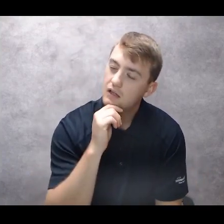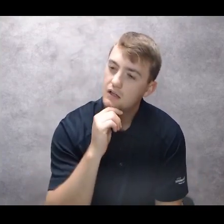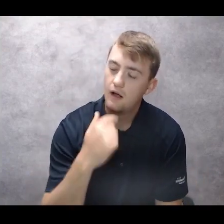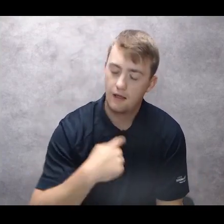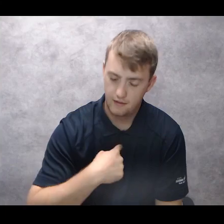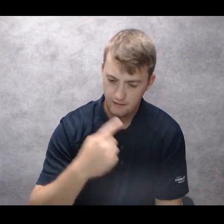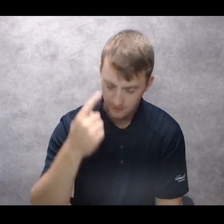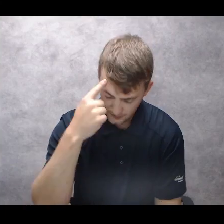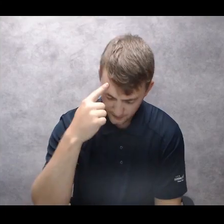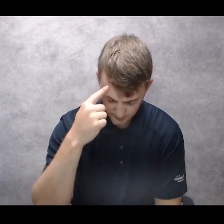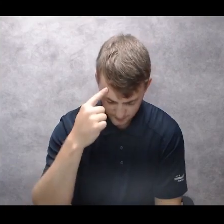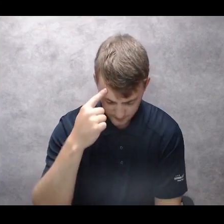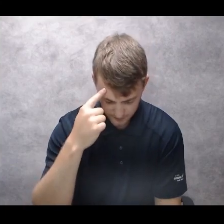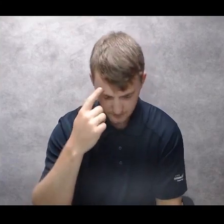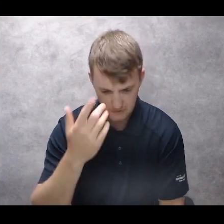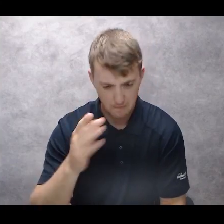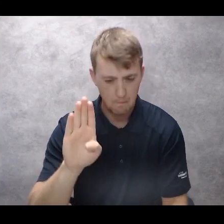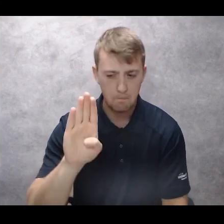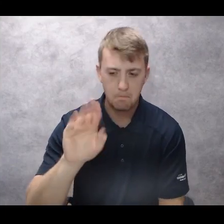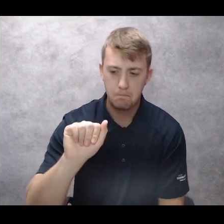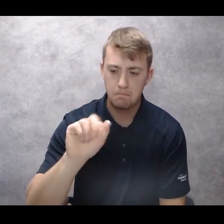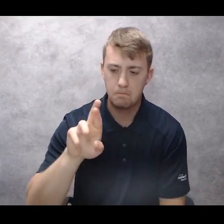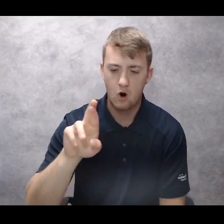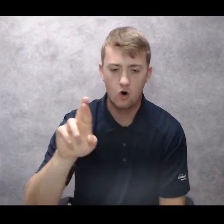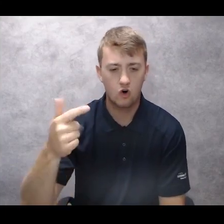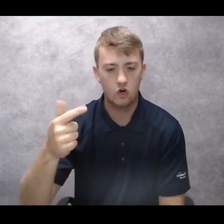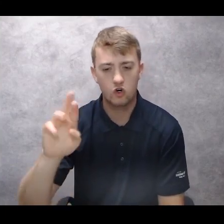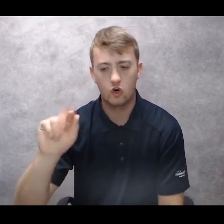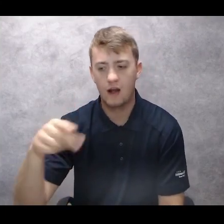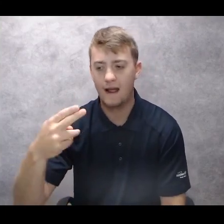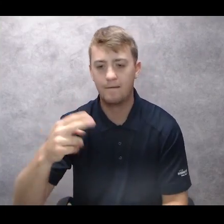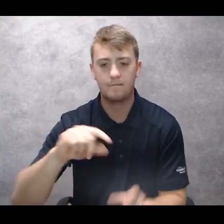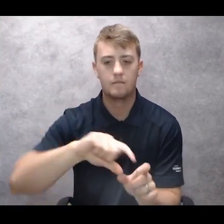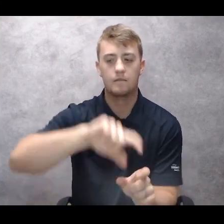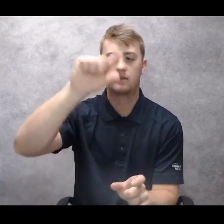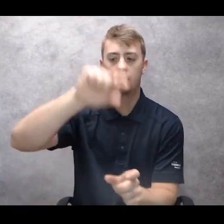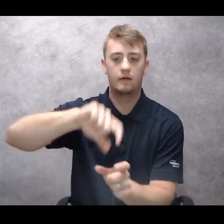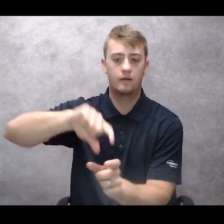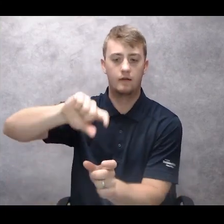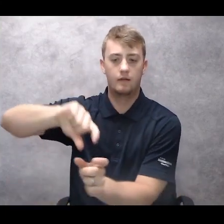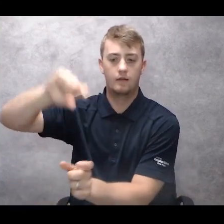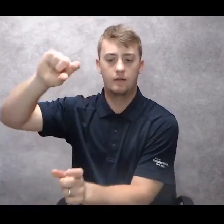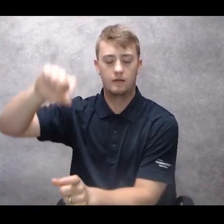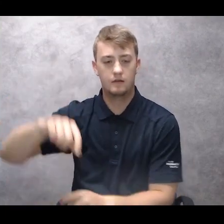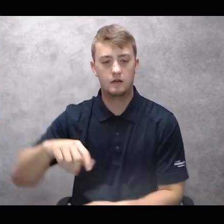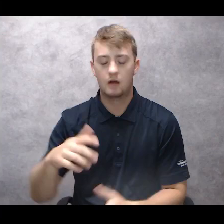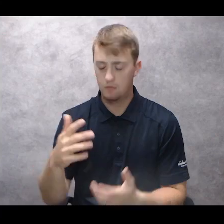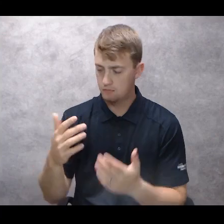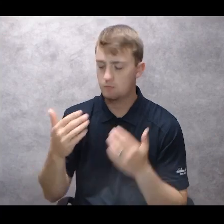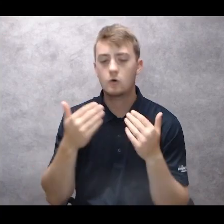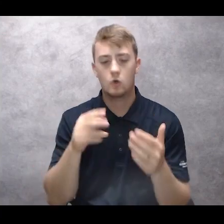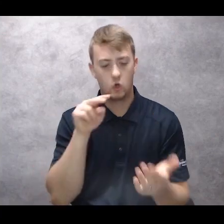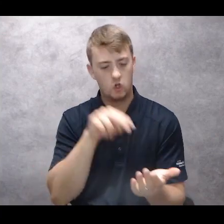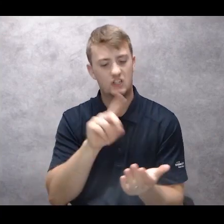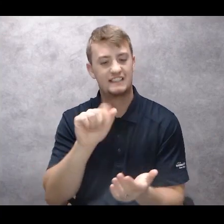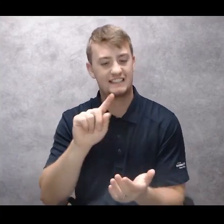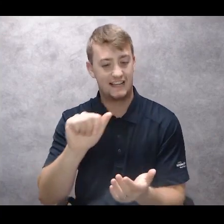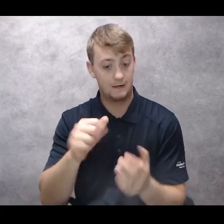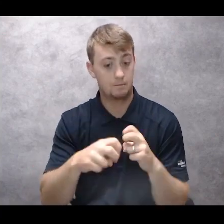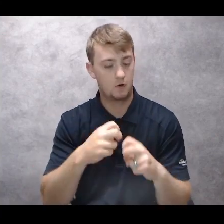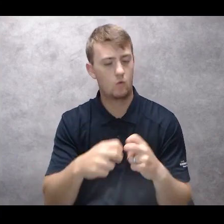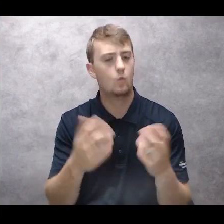Um, I think a bar graph. Okay. Let's look at the data in the problem.